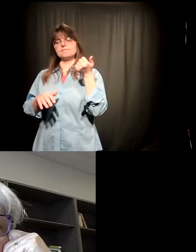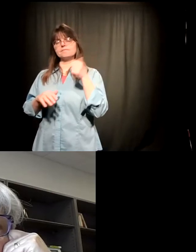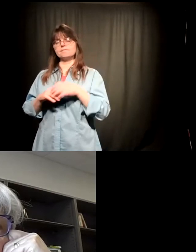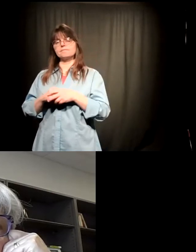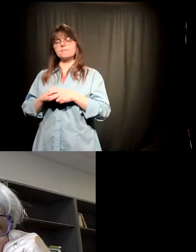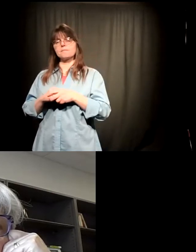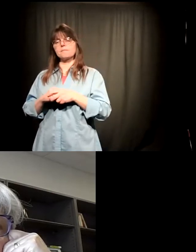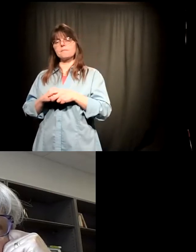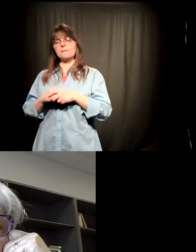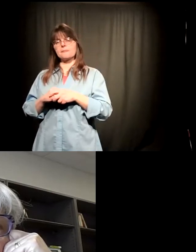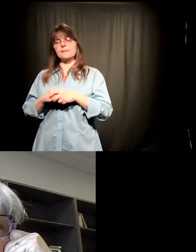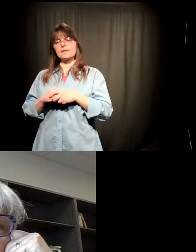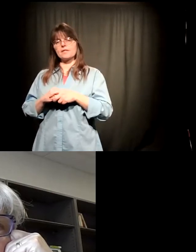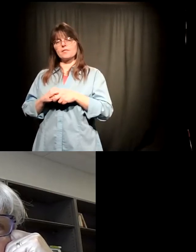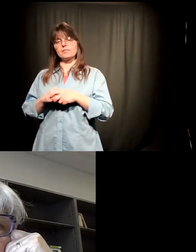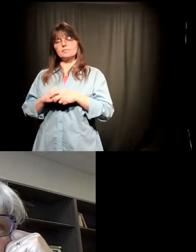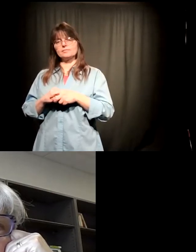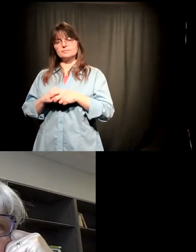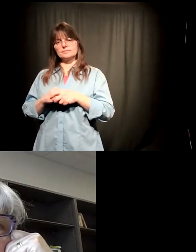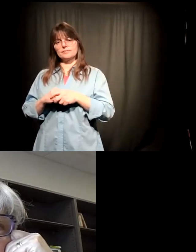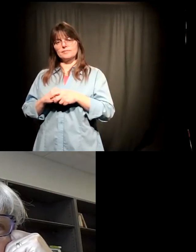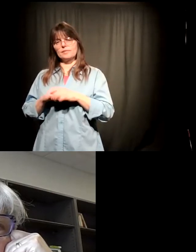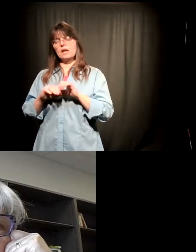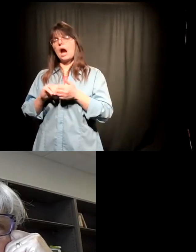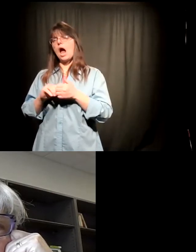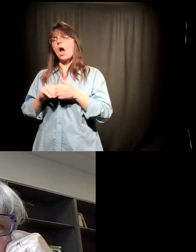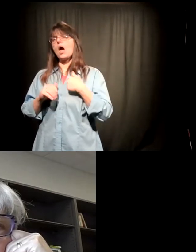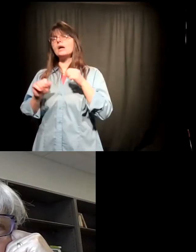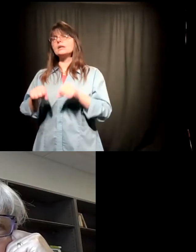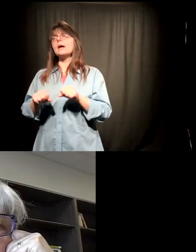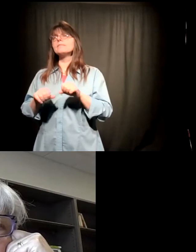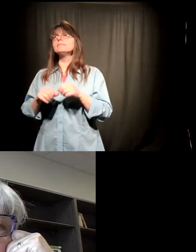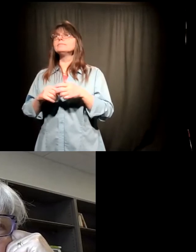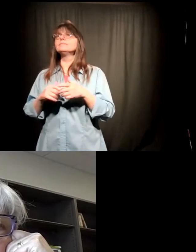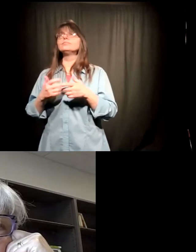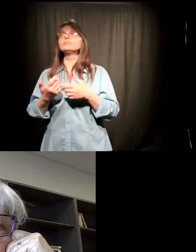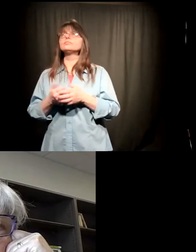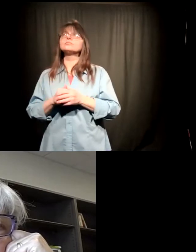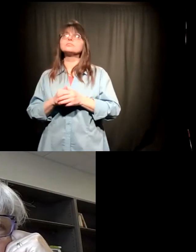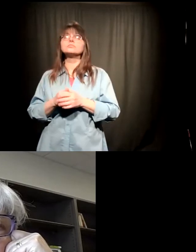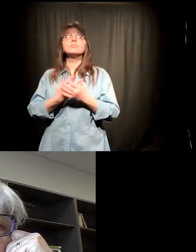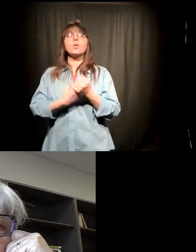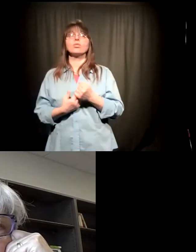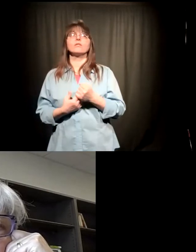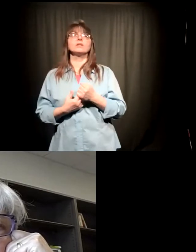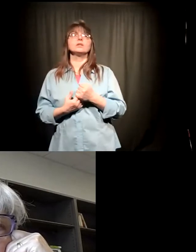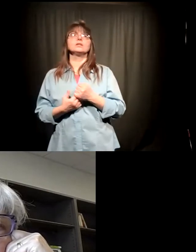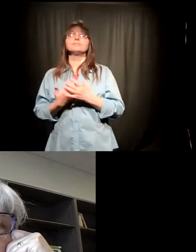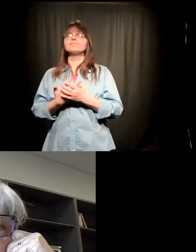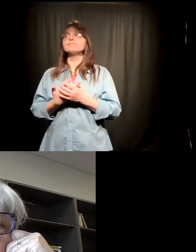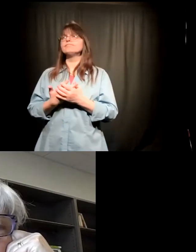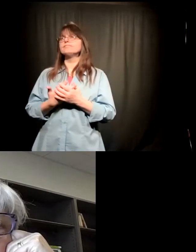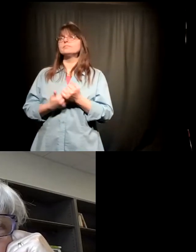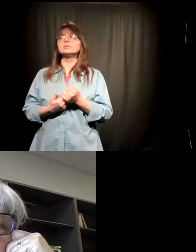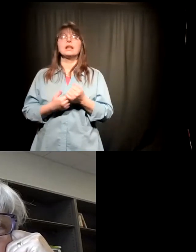trying to understand what's happening in those conversations and see how that translates to my